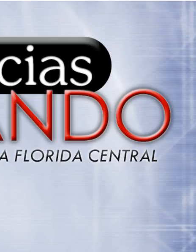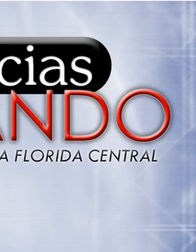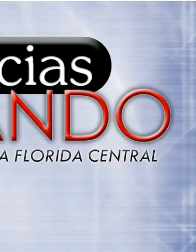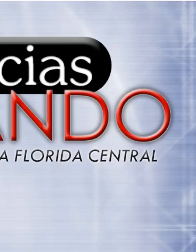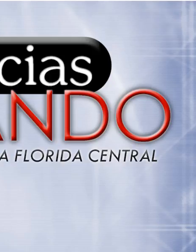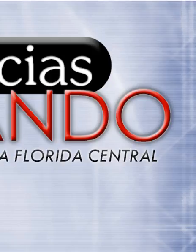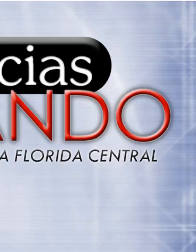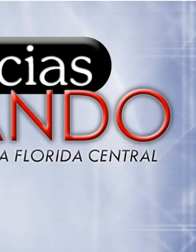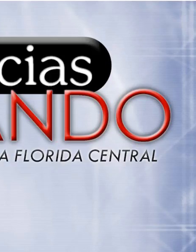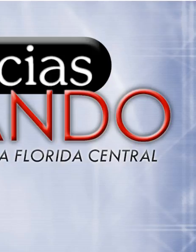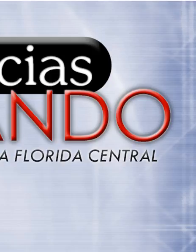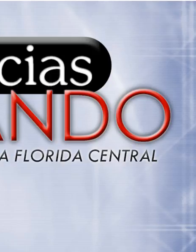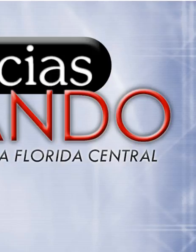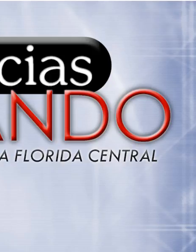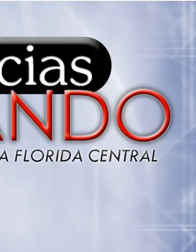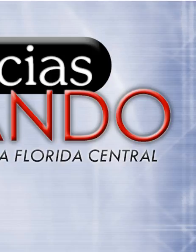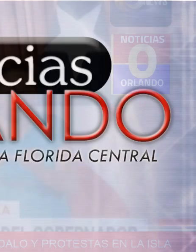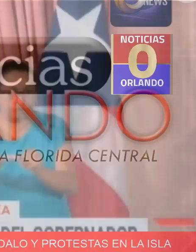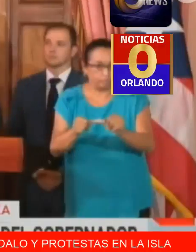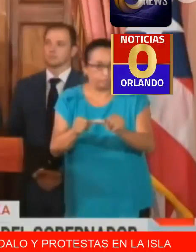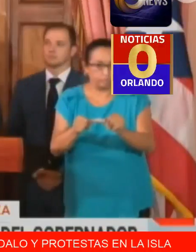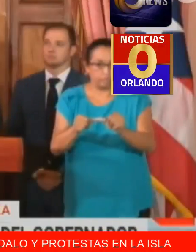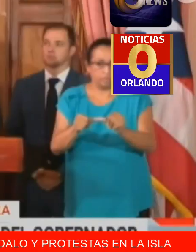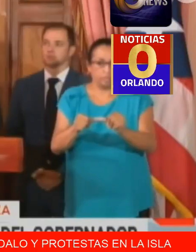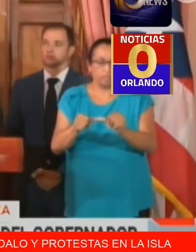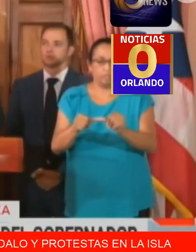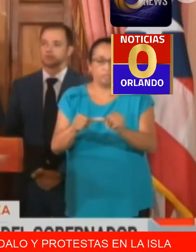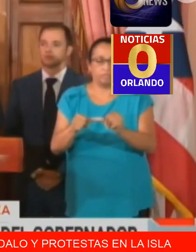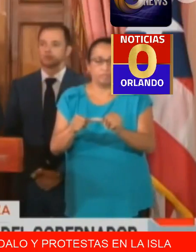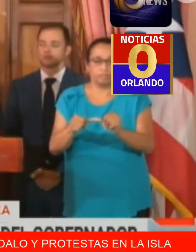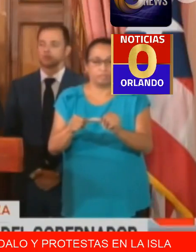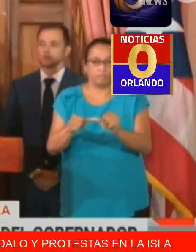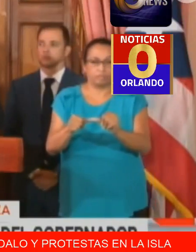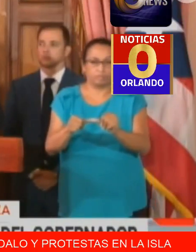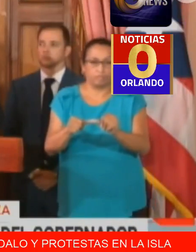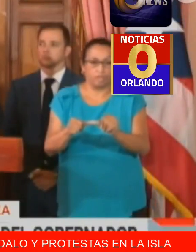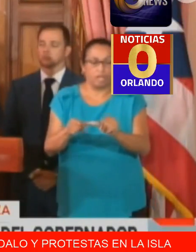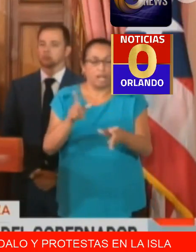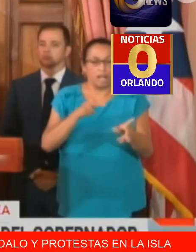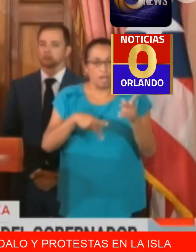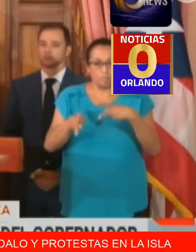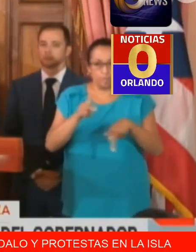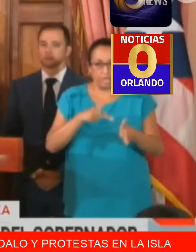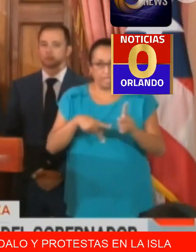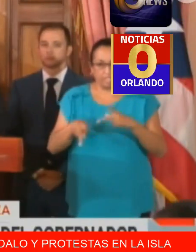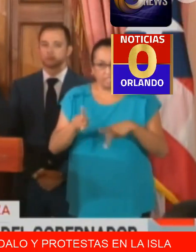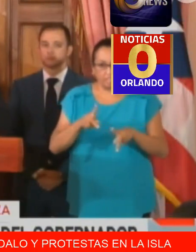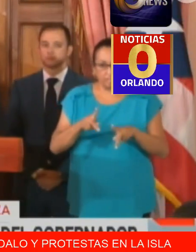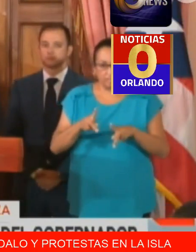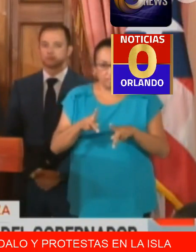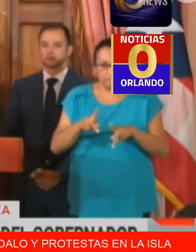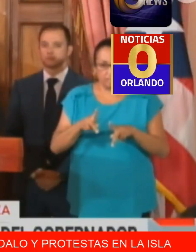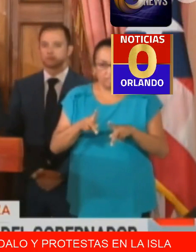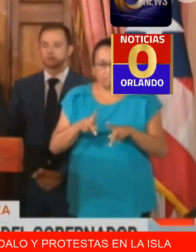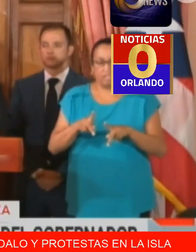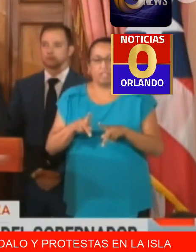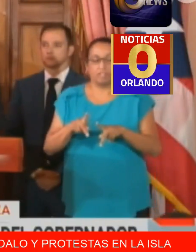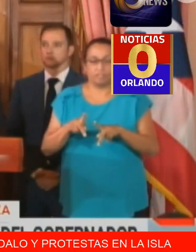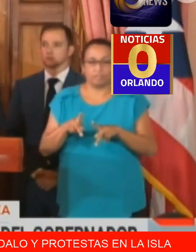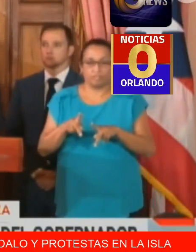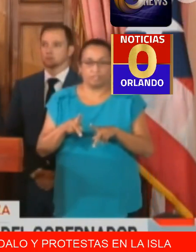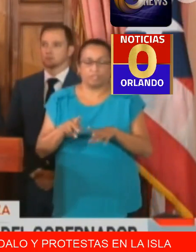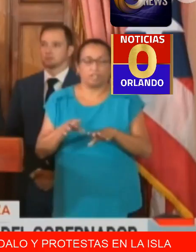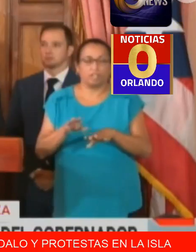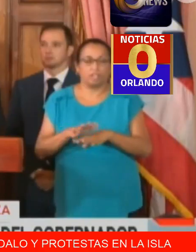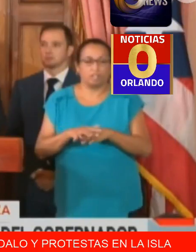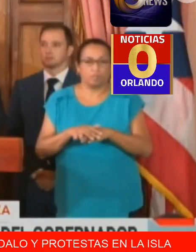run forward. So another component I would say is people will start seeing and recognizing some of